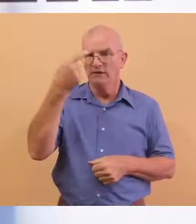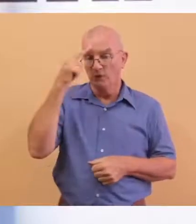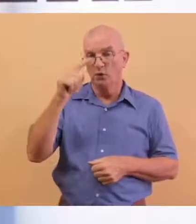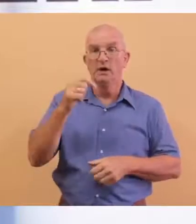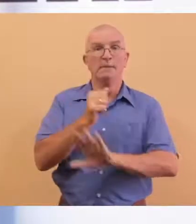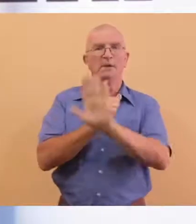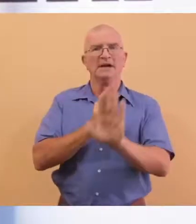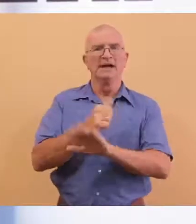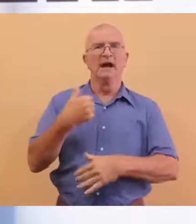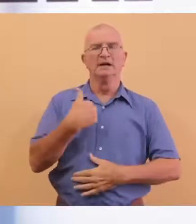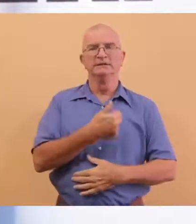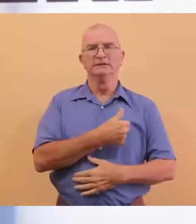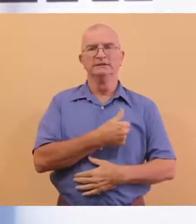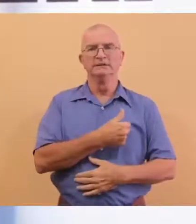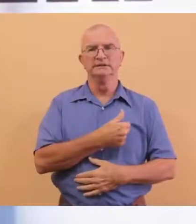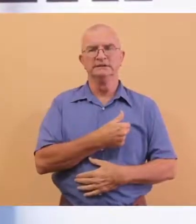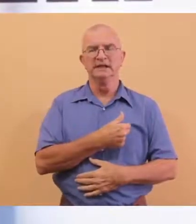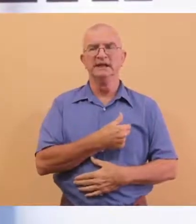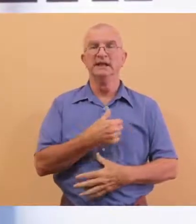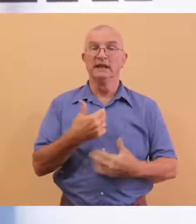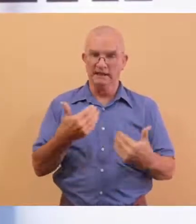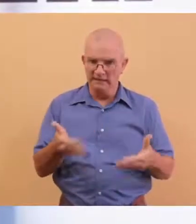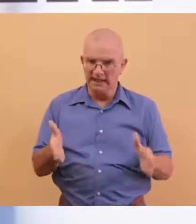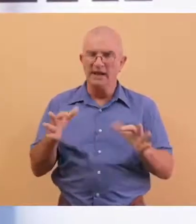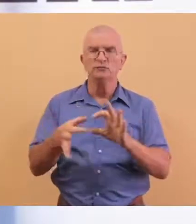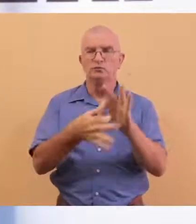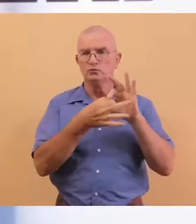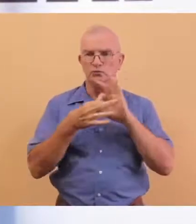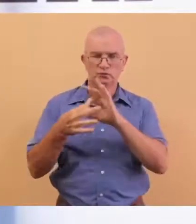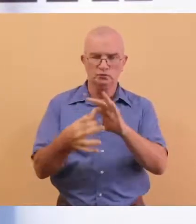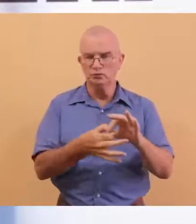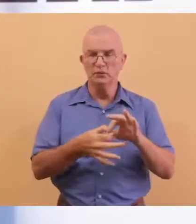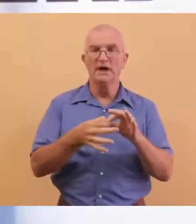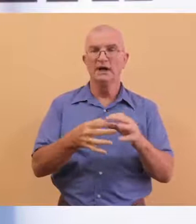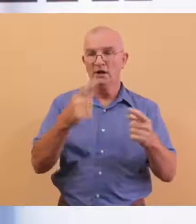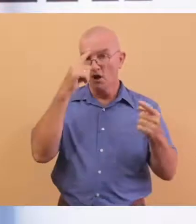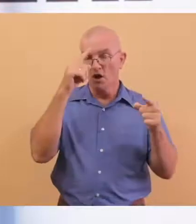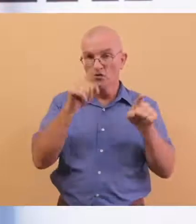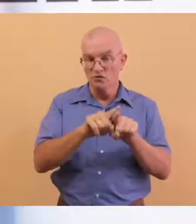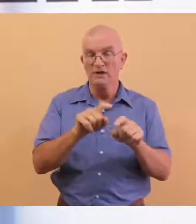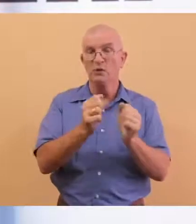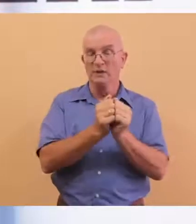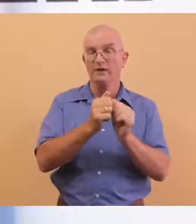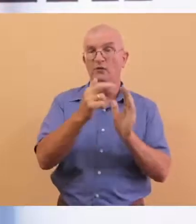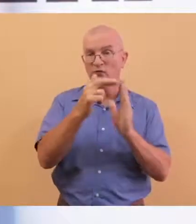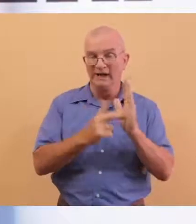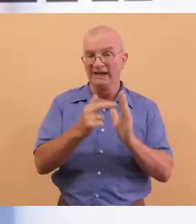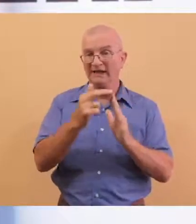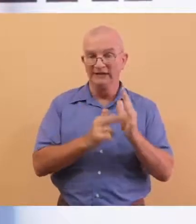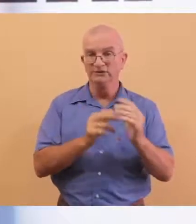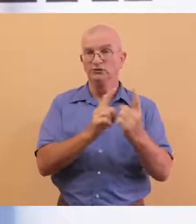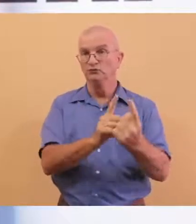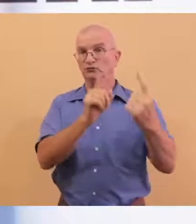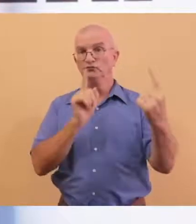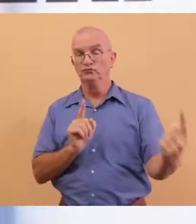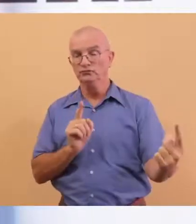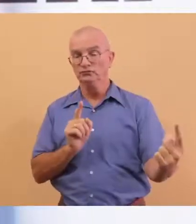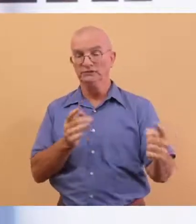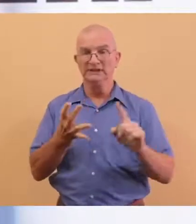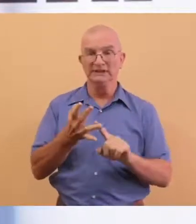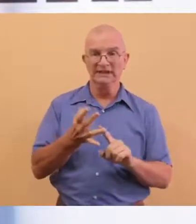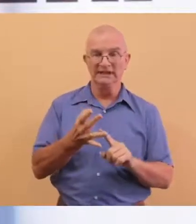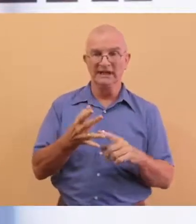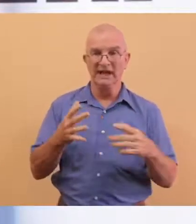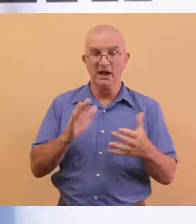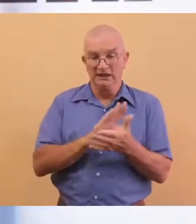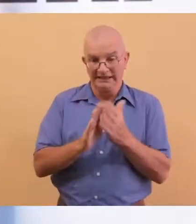all of us. So let us cooperate and comply with all the regulations of social distancing,